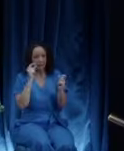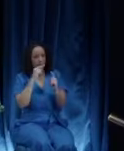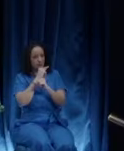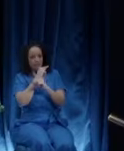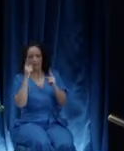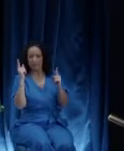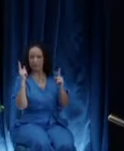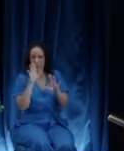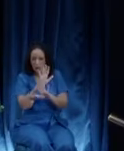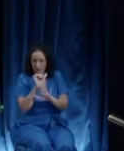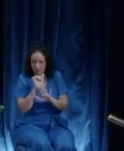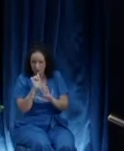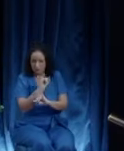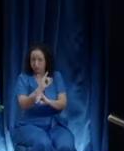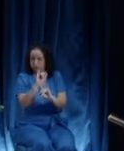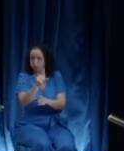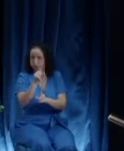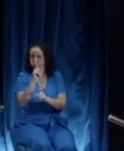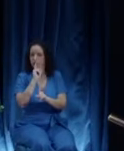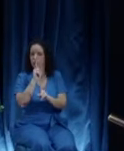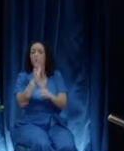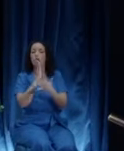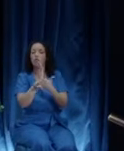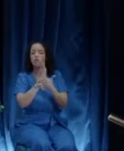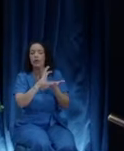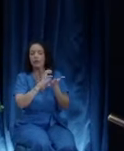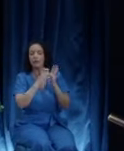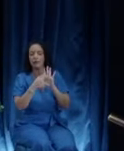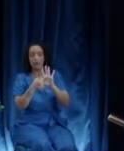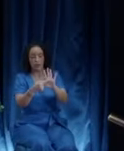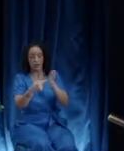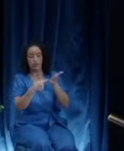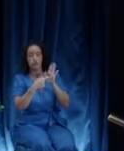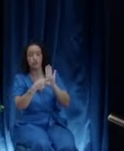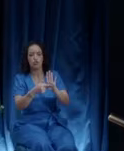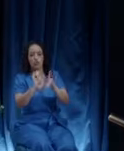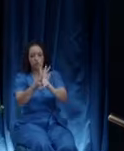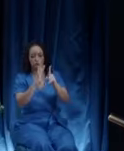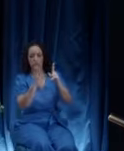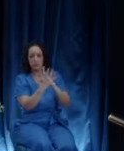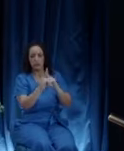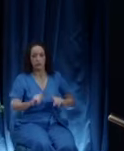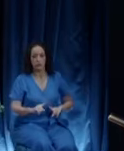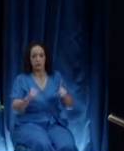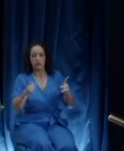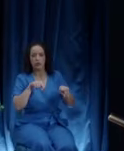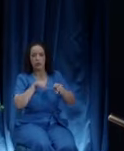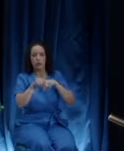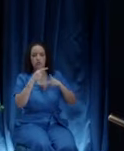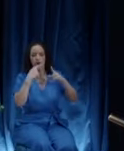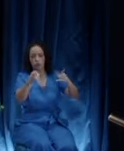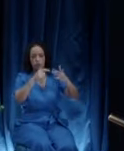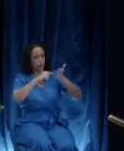I mean? It's a bit distasteful. But the thing that symbolises that the court is not quite what it was is on the way back through Wiltshire, they try to put on these tableaux that are